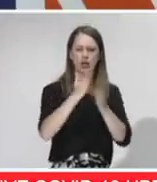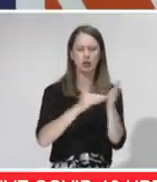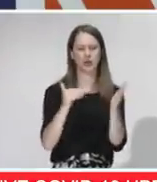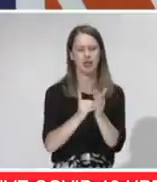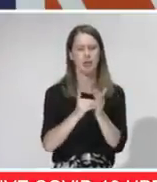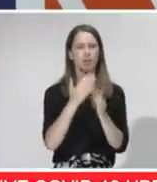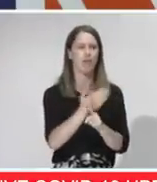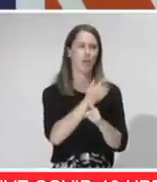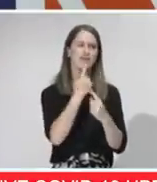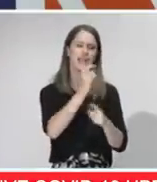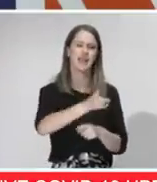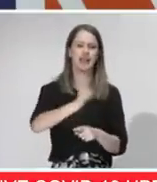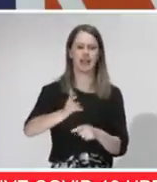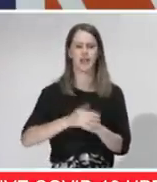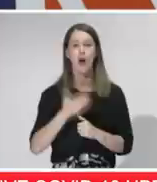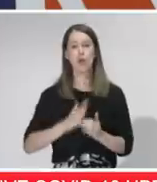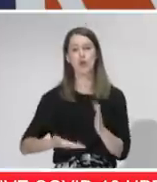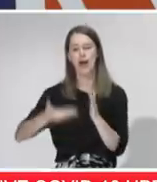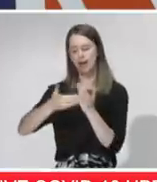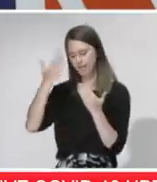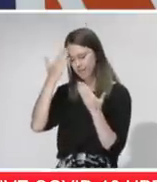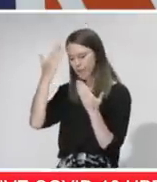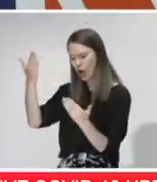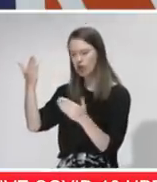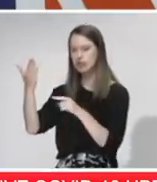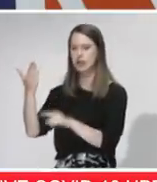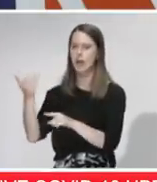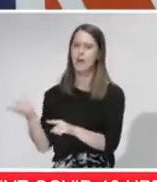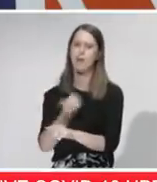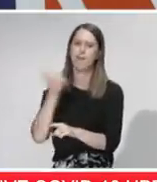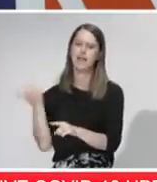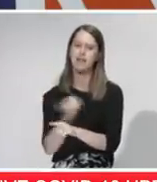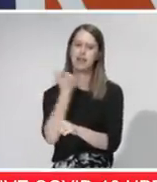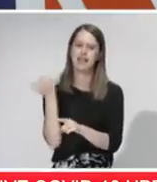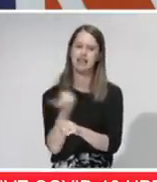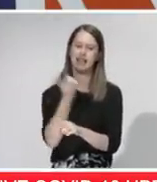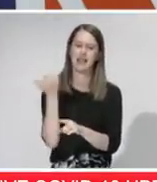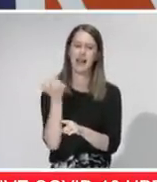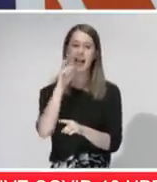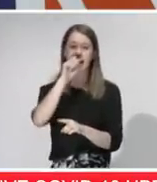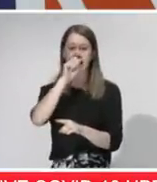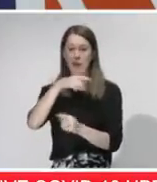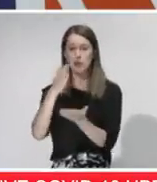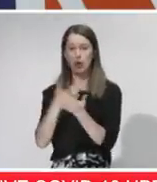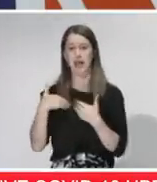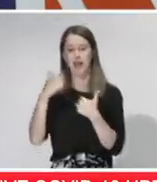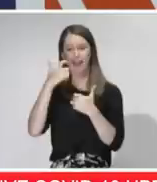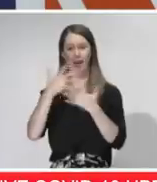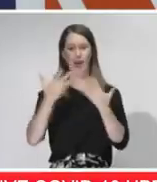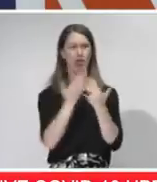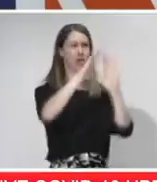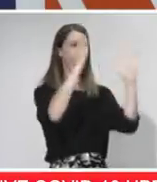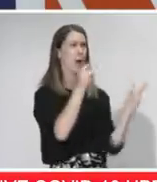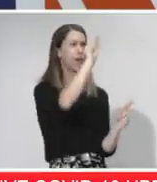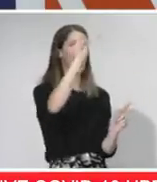and rightly so. But I wanted to add an acknowledgement that many, many Kiwis work in healthcare around